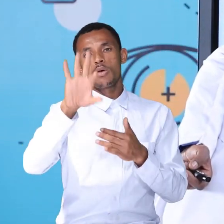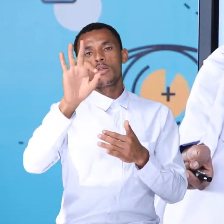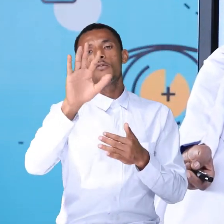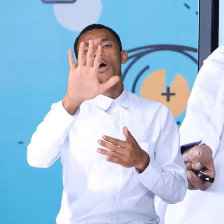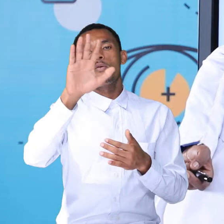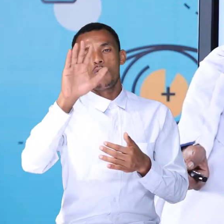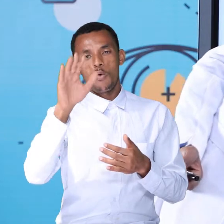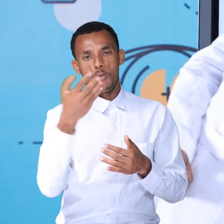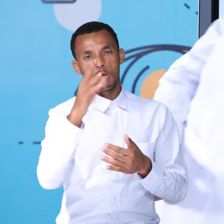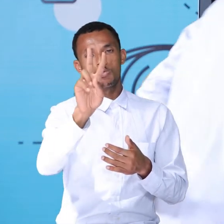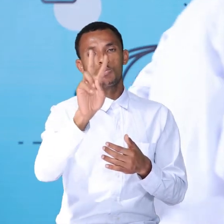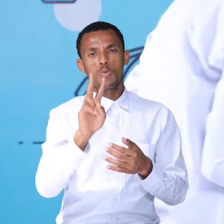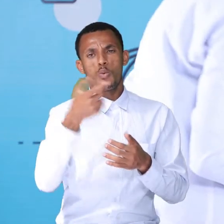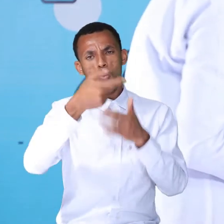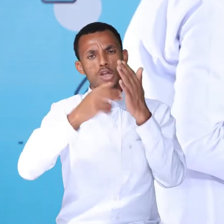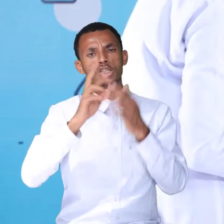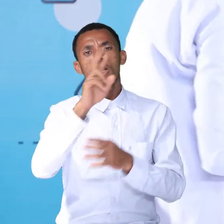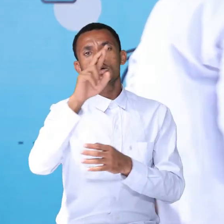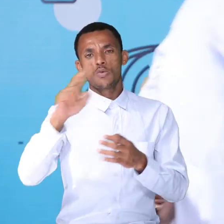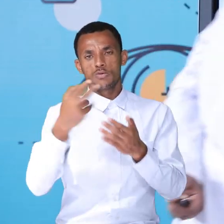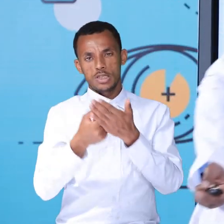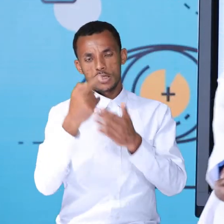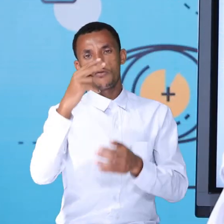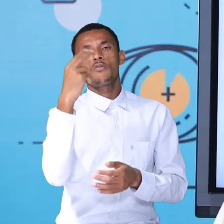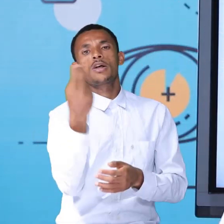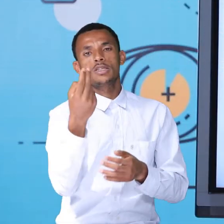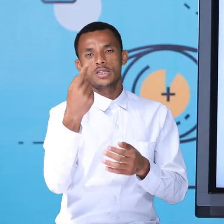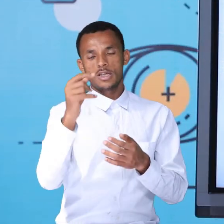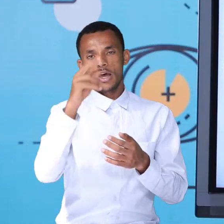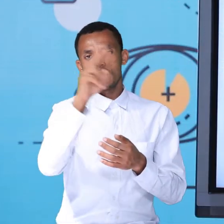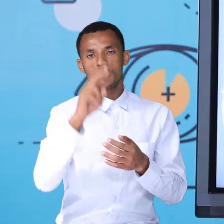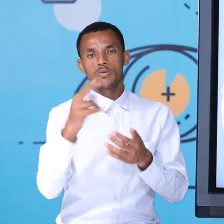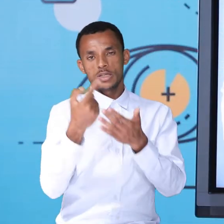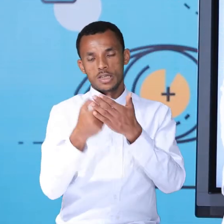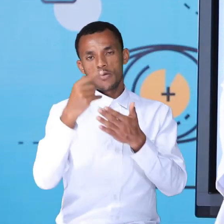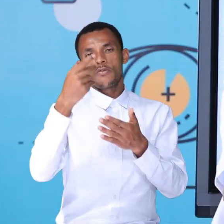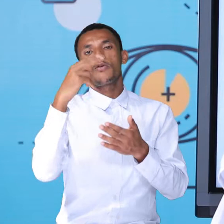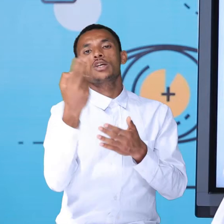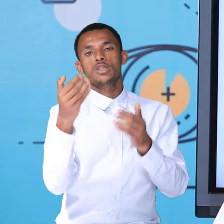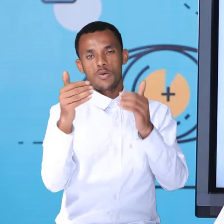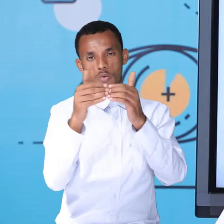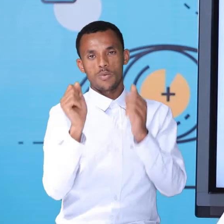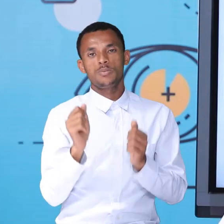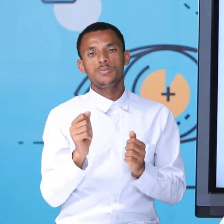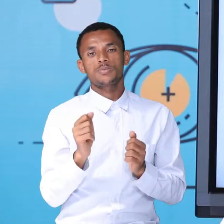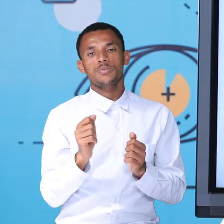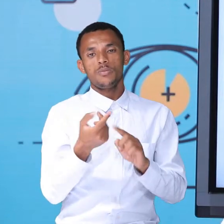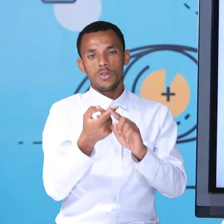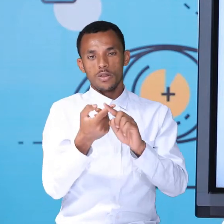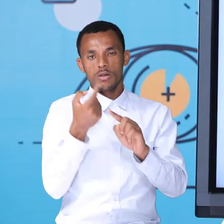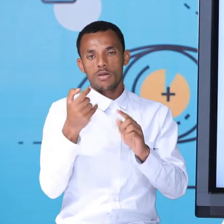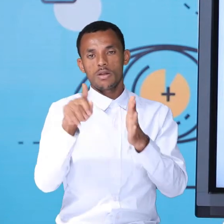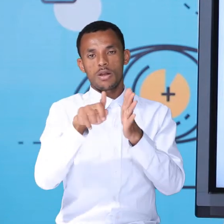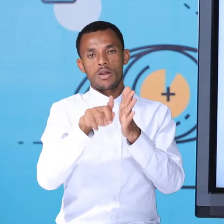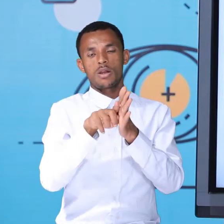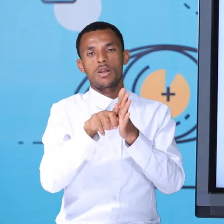over 2 it will be. So what is the range of this function? The range of this function will be equal to, you have from